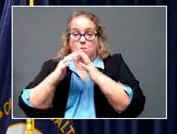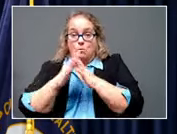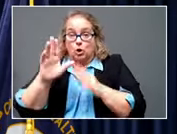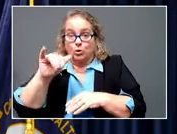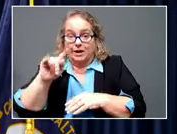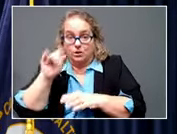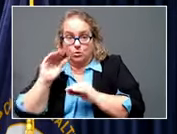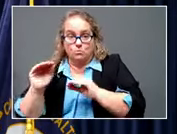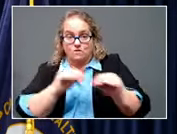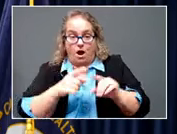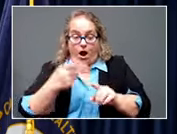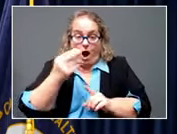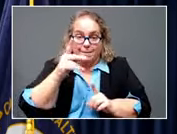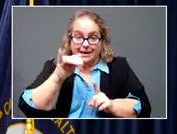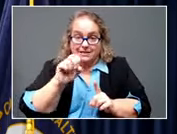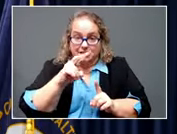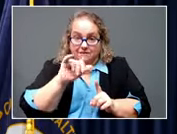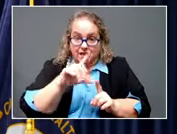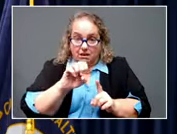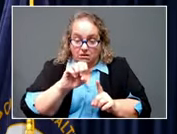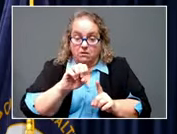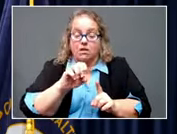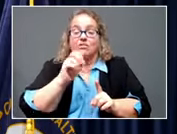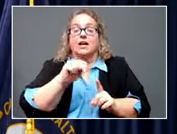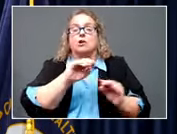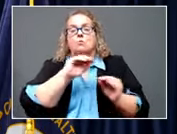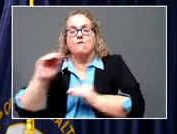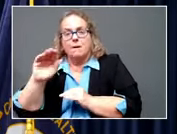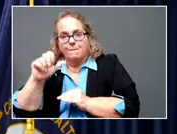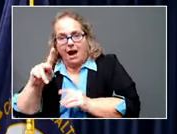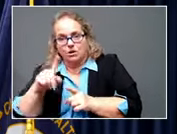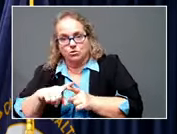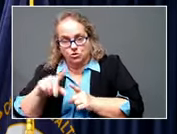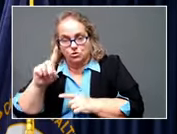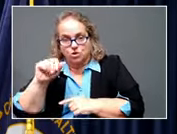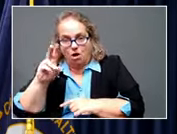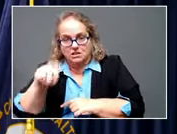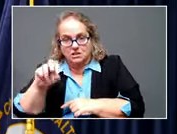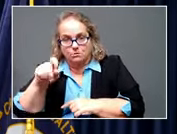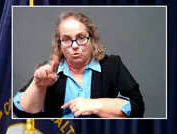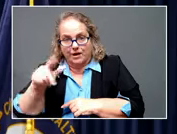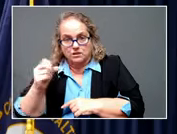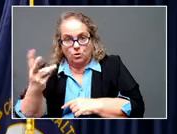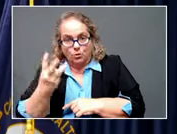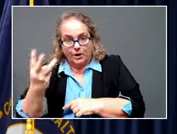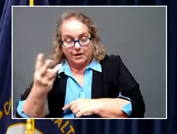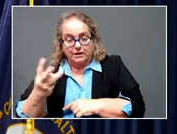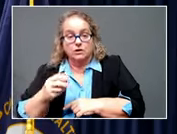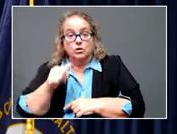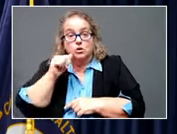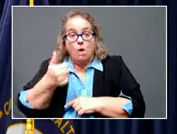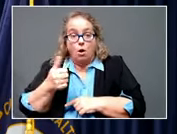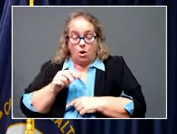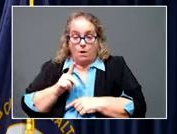to Dawson Springs on Wednesday, the 29th. Also tomorrow, pop-up licensing team will be at Pennyroyal Forest State Resort Park.